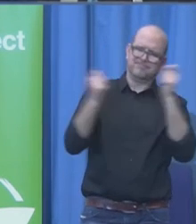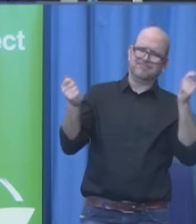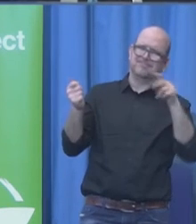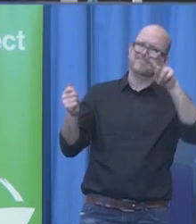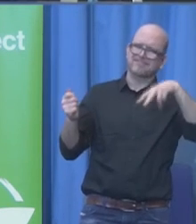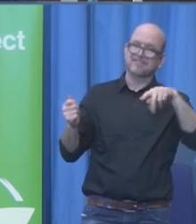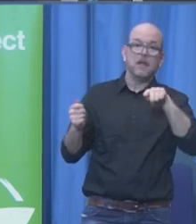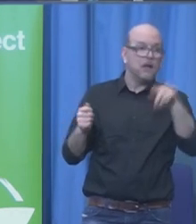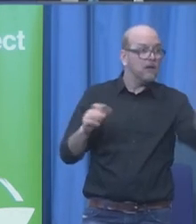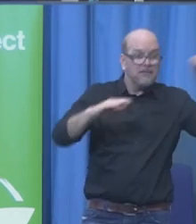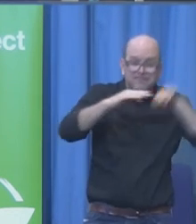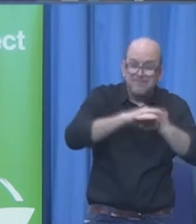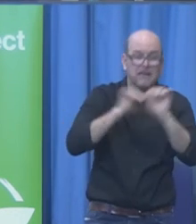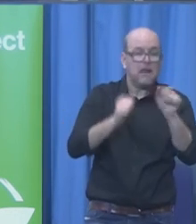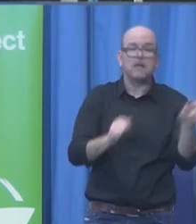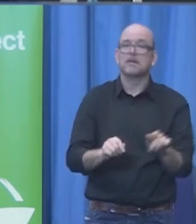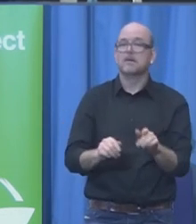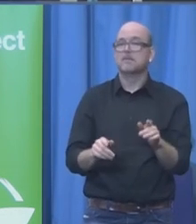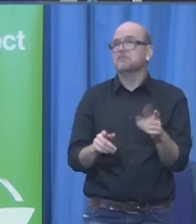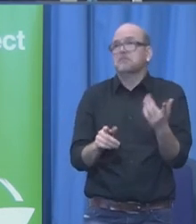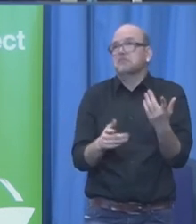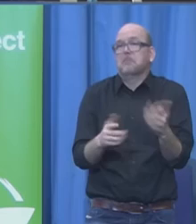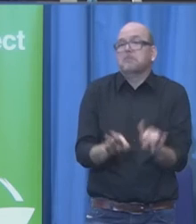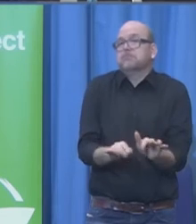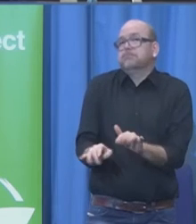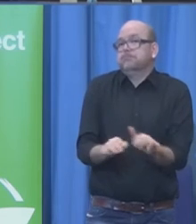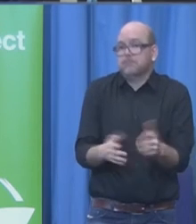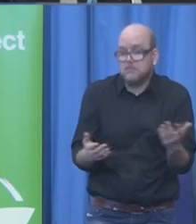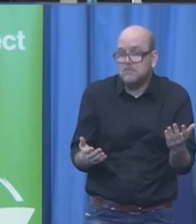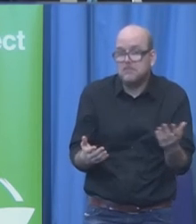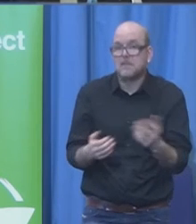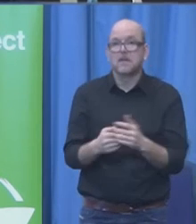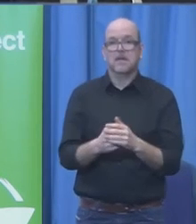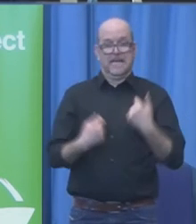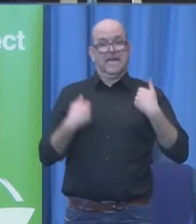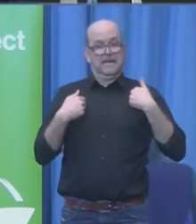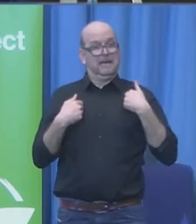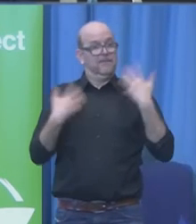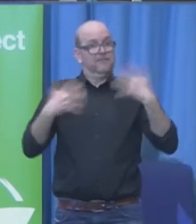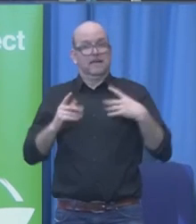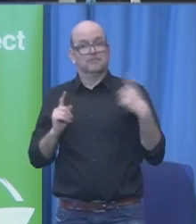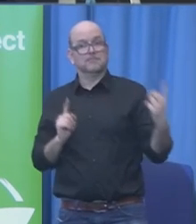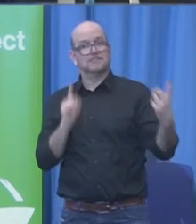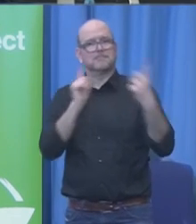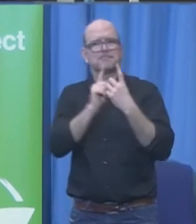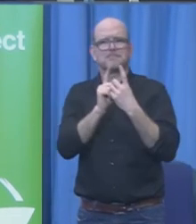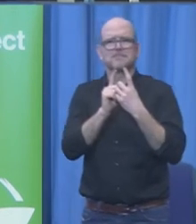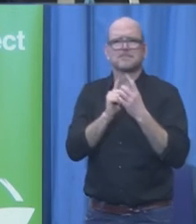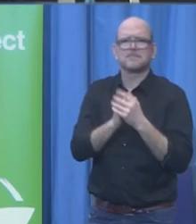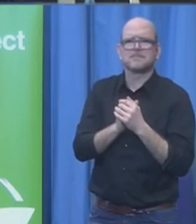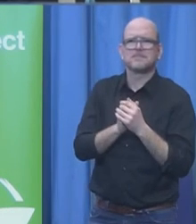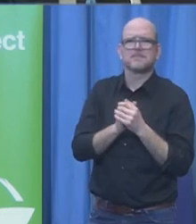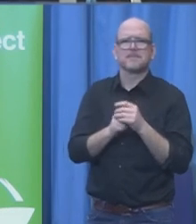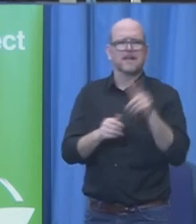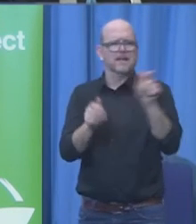and I contacted a big newspaper, the Courier, and